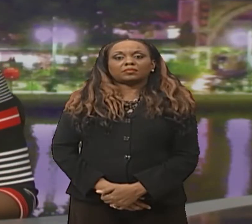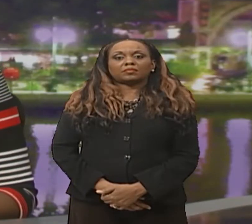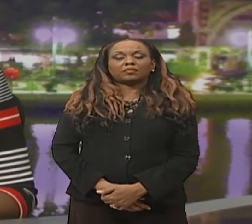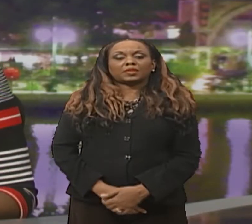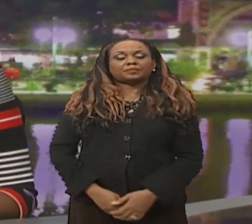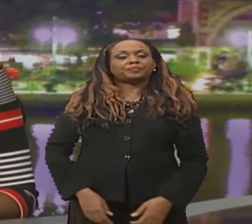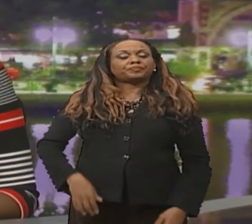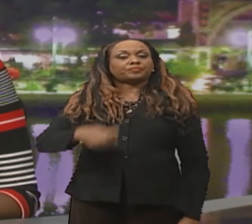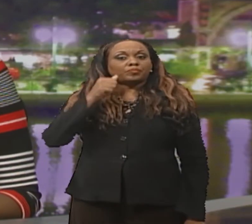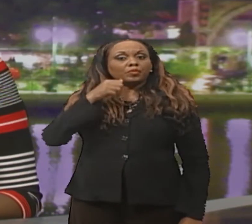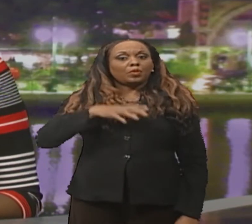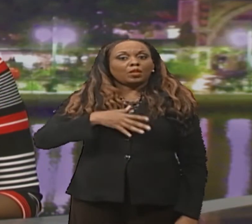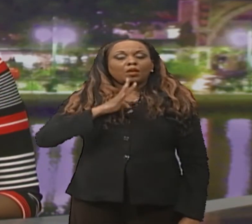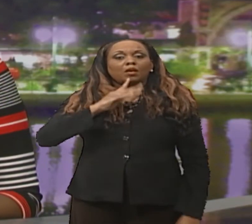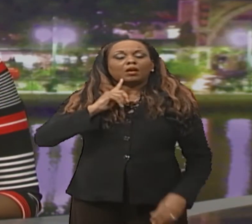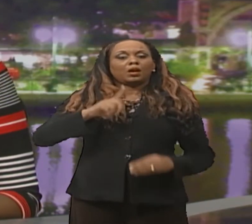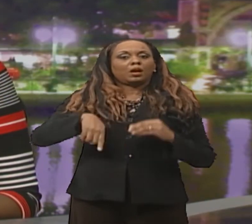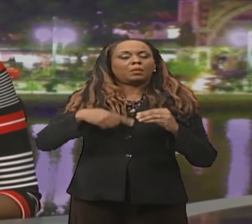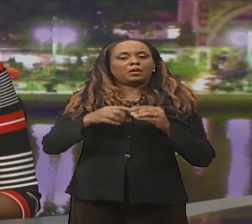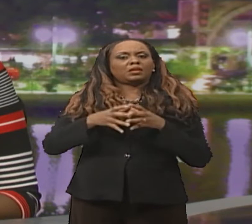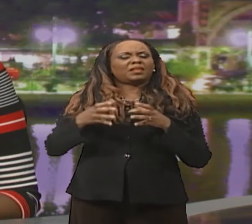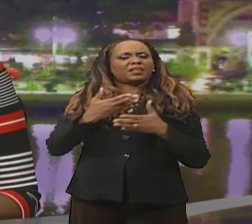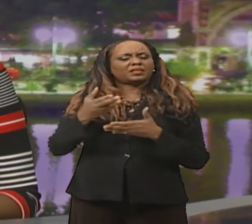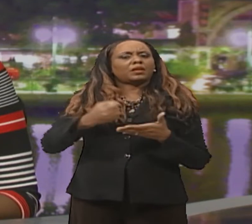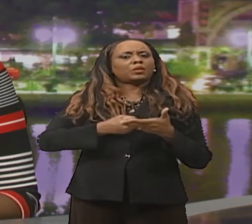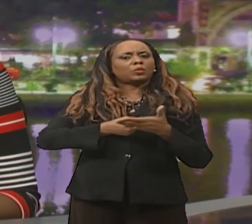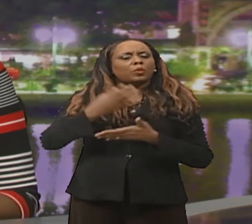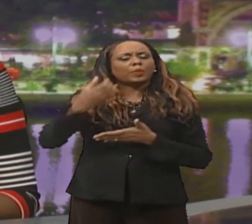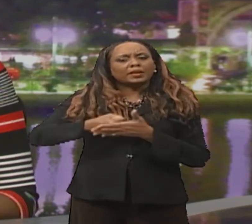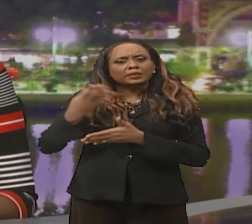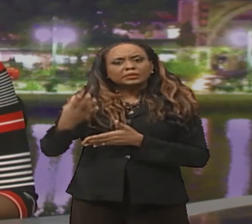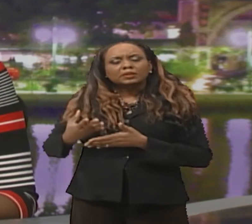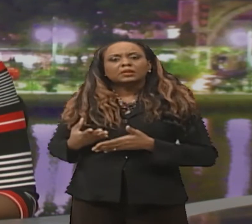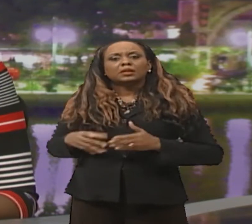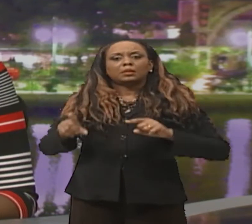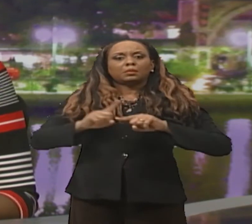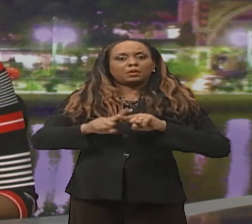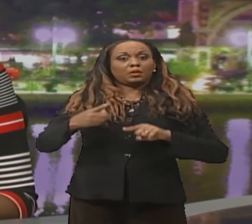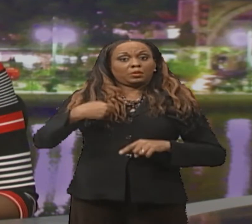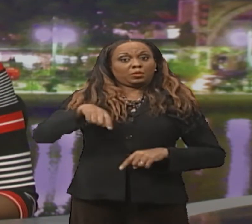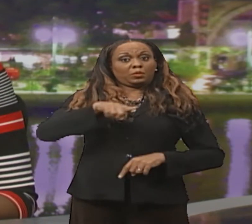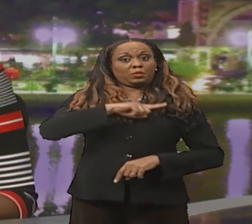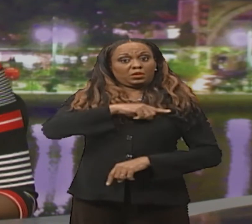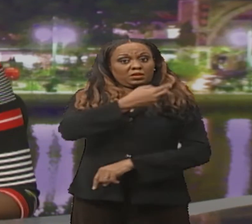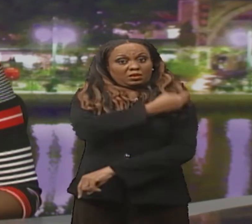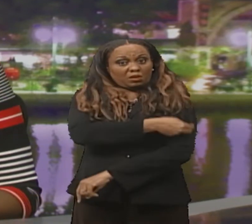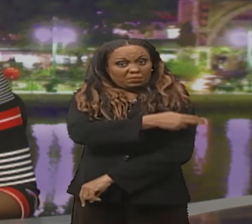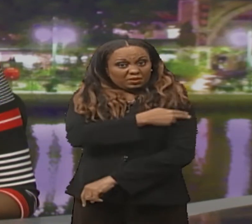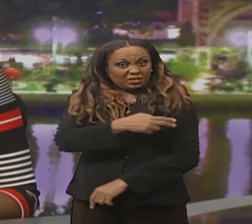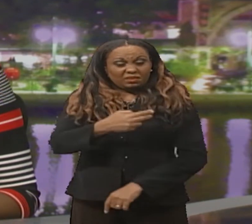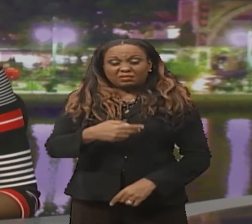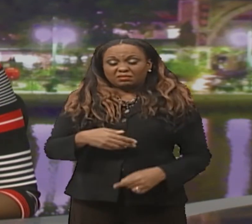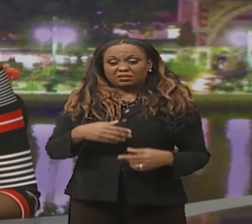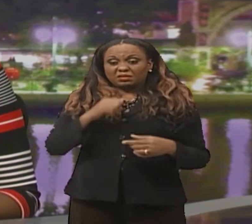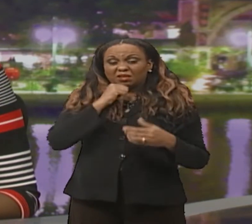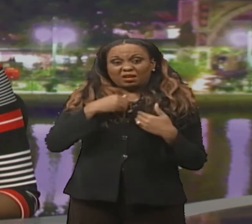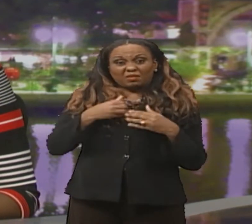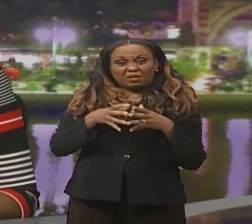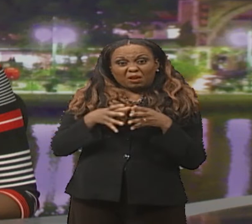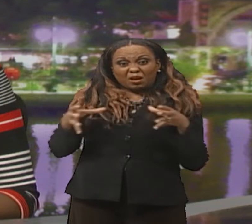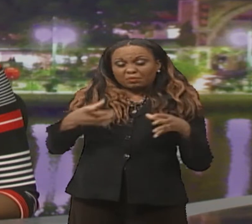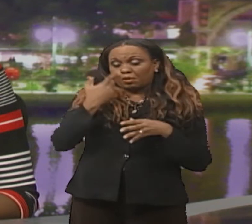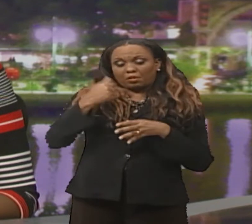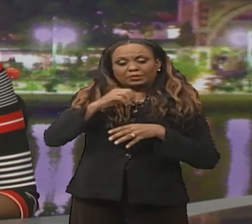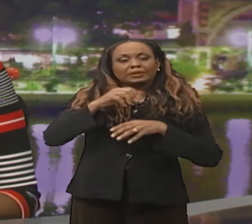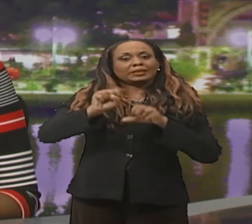And on that issue of wastage, Mrs. Bino-Sutherland says the hospital loses much of its resources by continuing to use